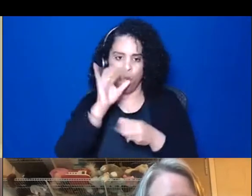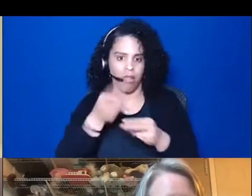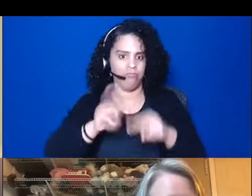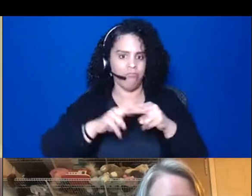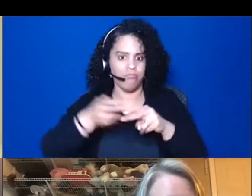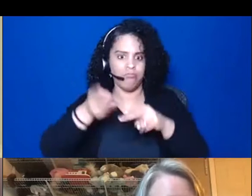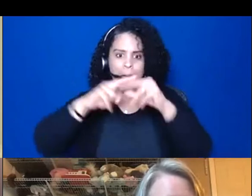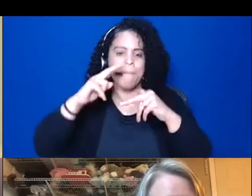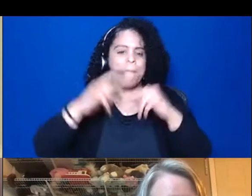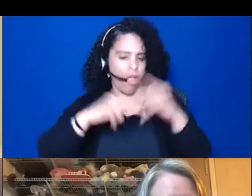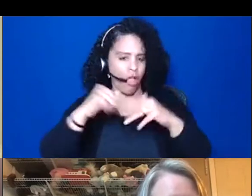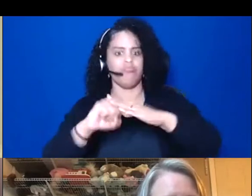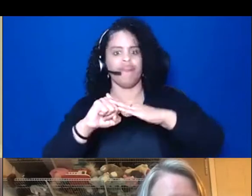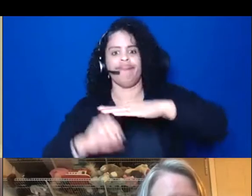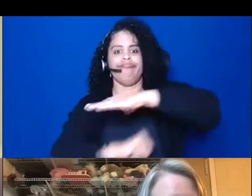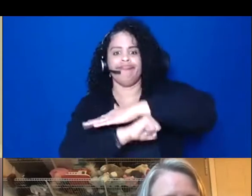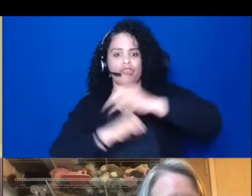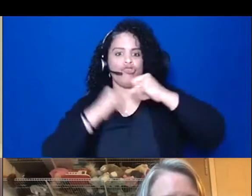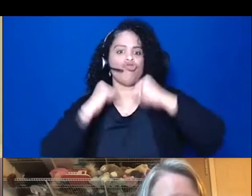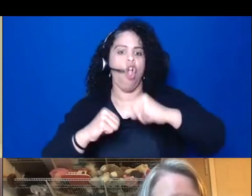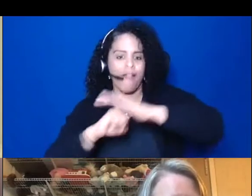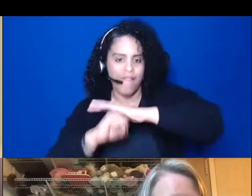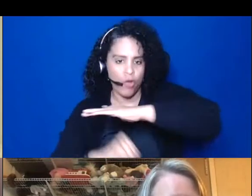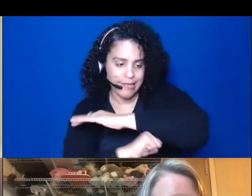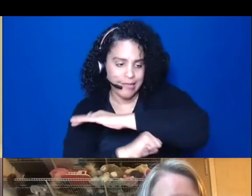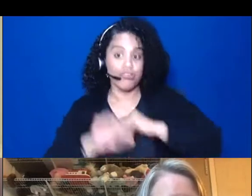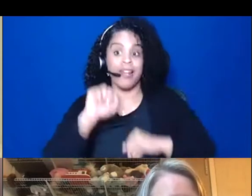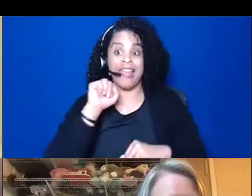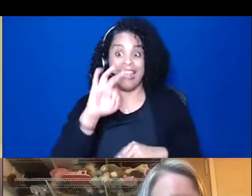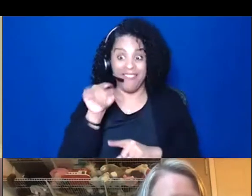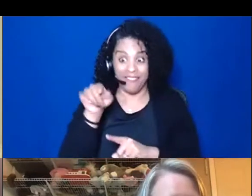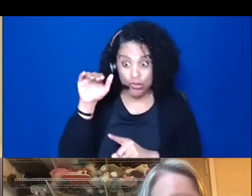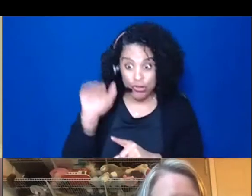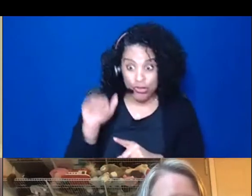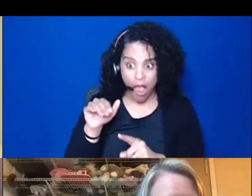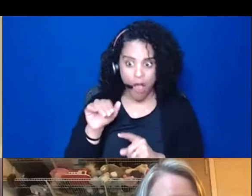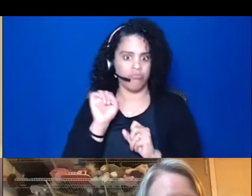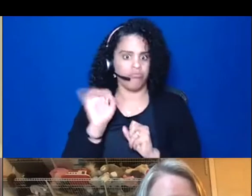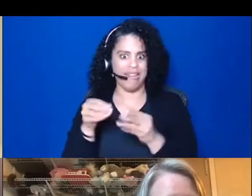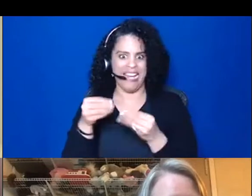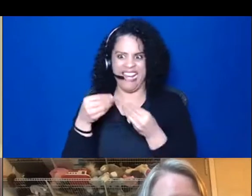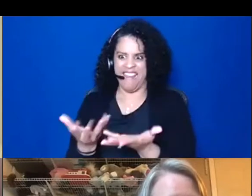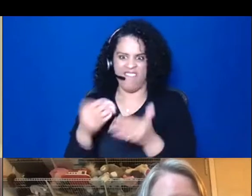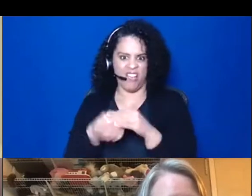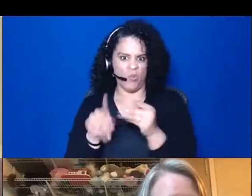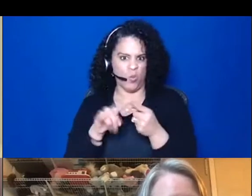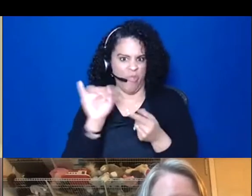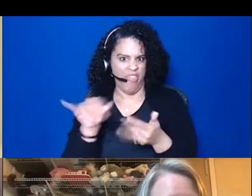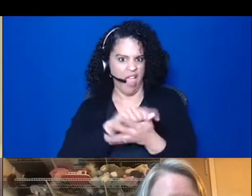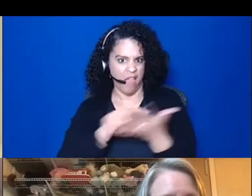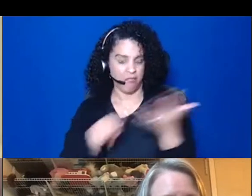strong foundation if a child is given access to it. So that's